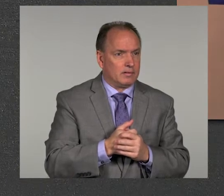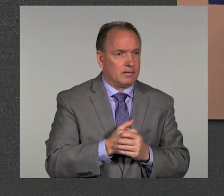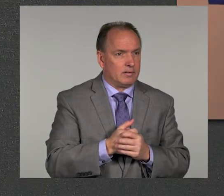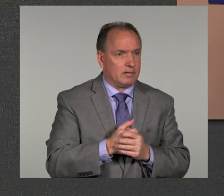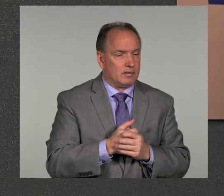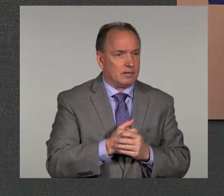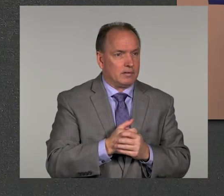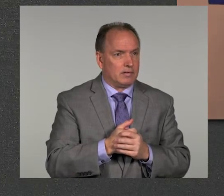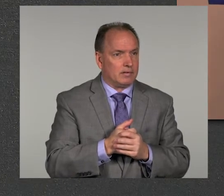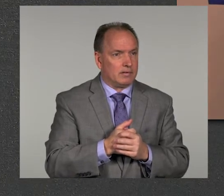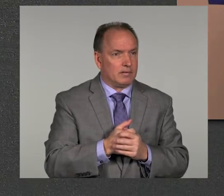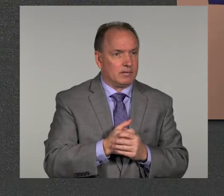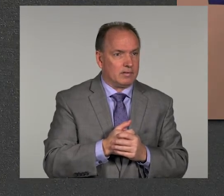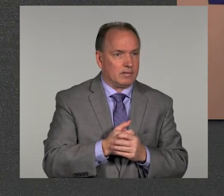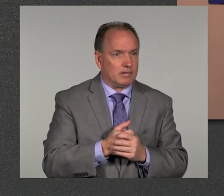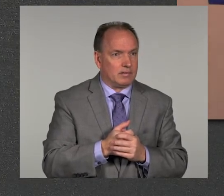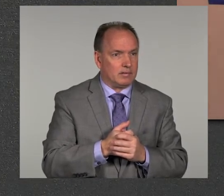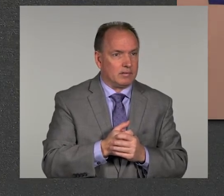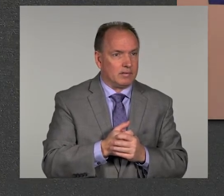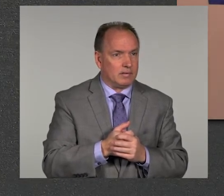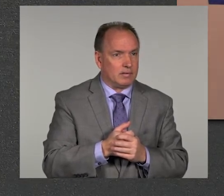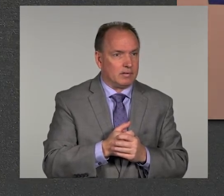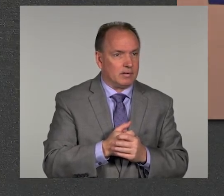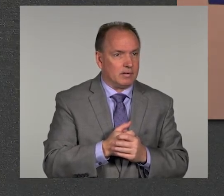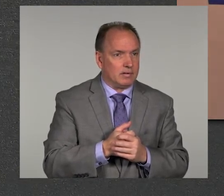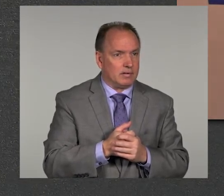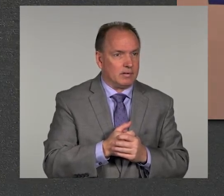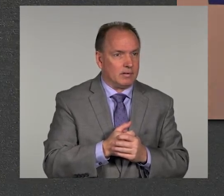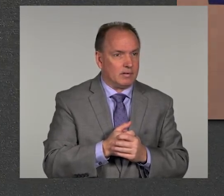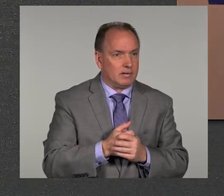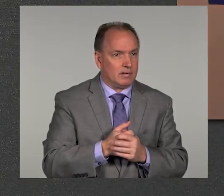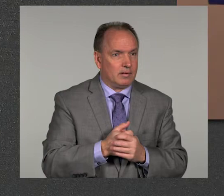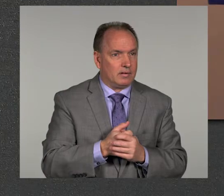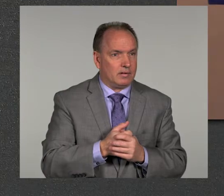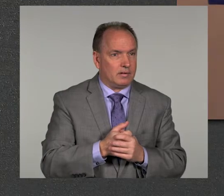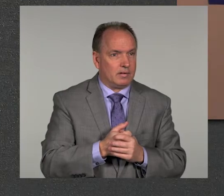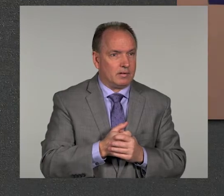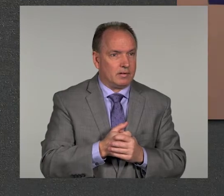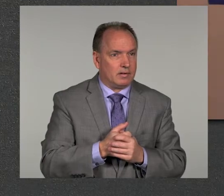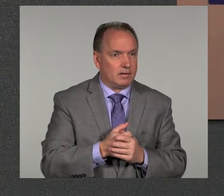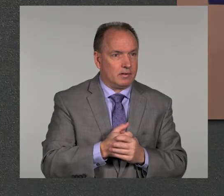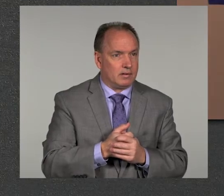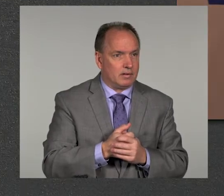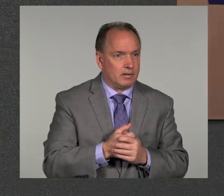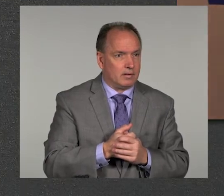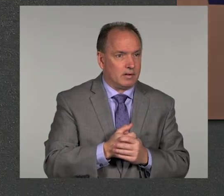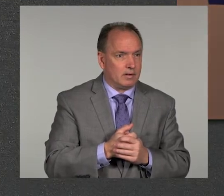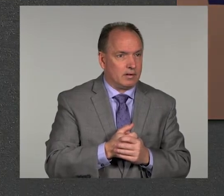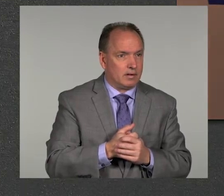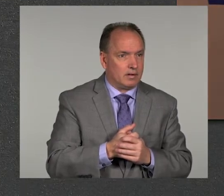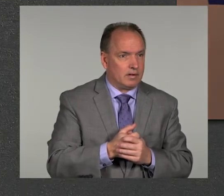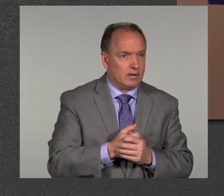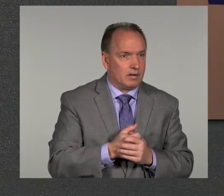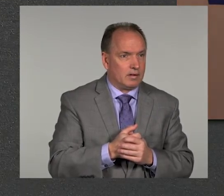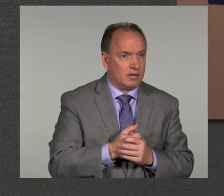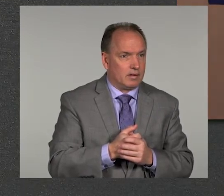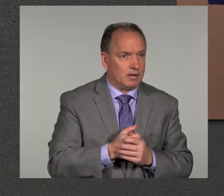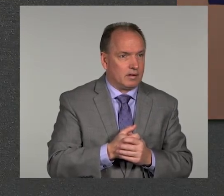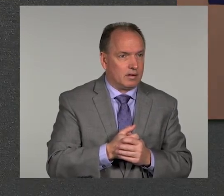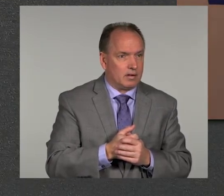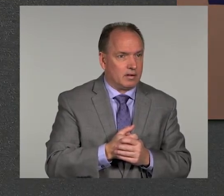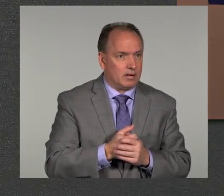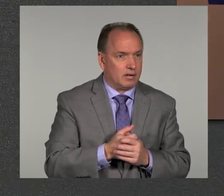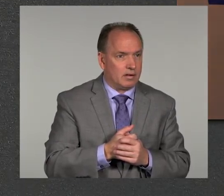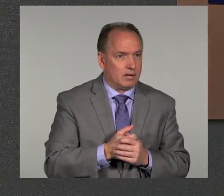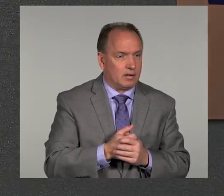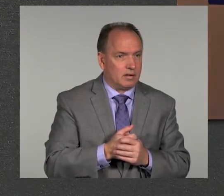to where it only has the front and the back ears. So I cut out this